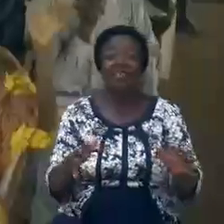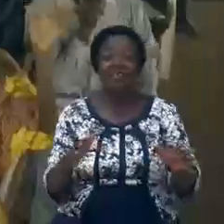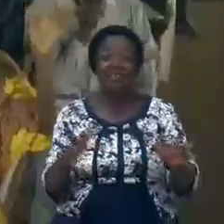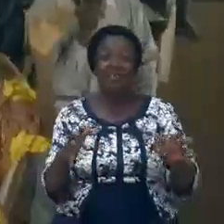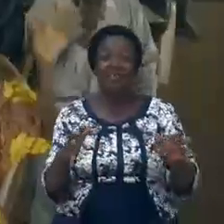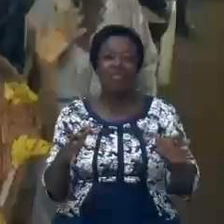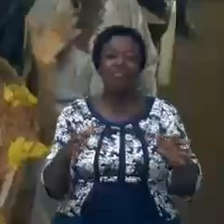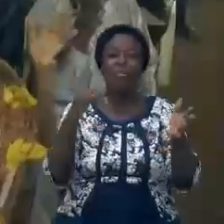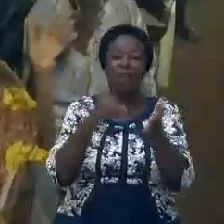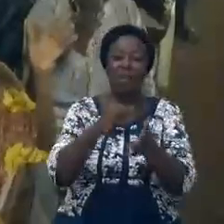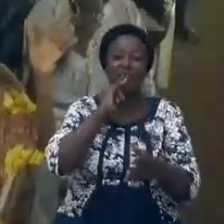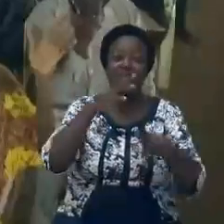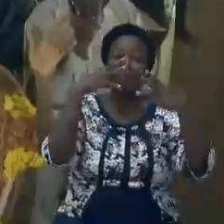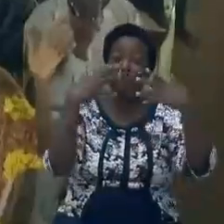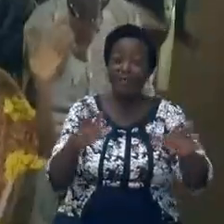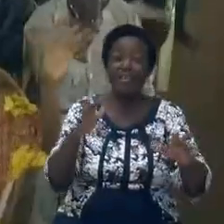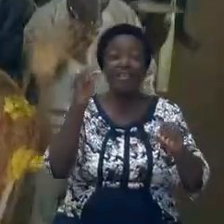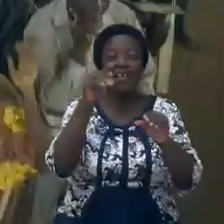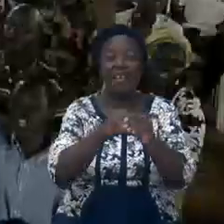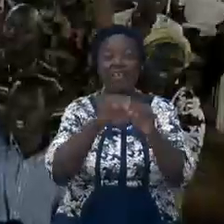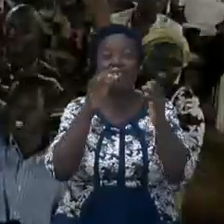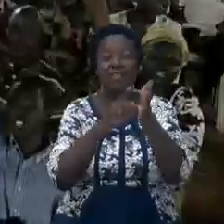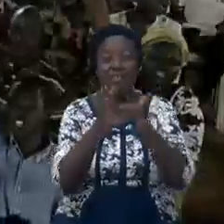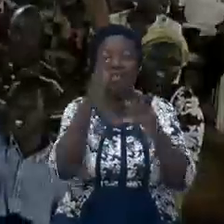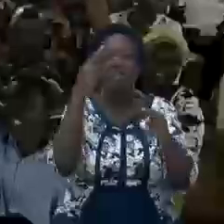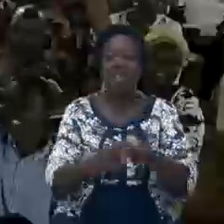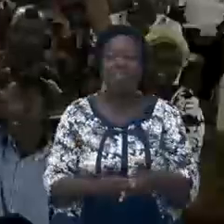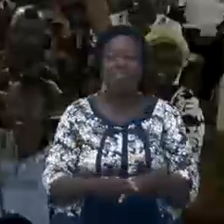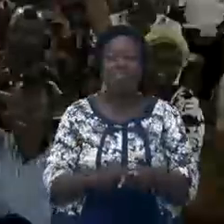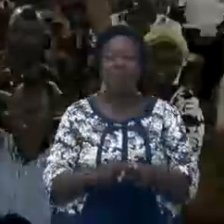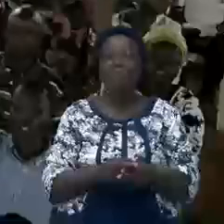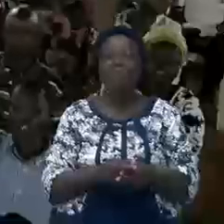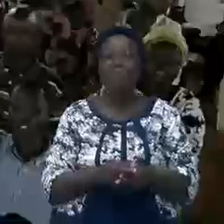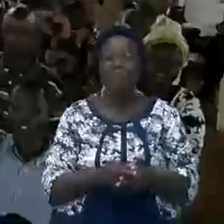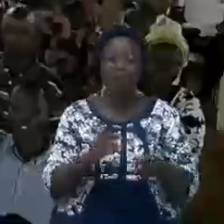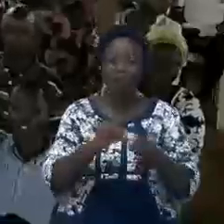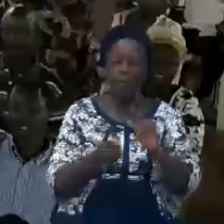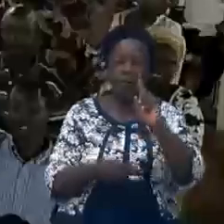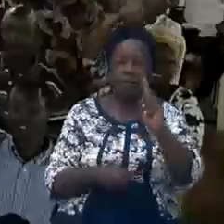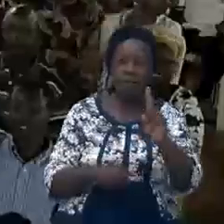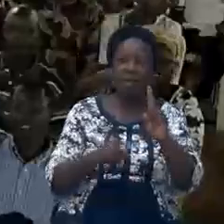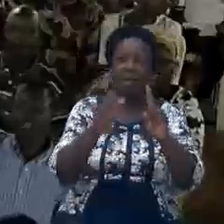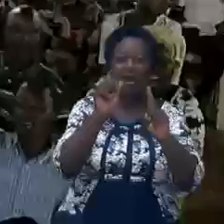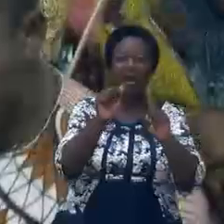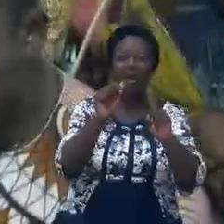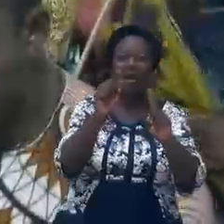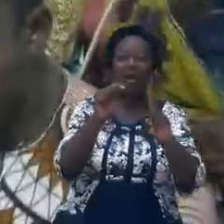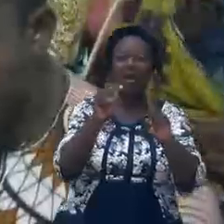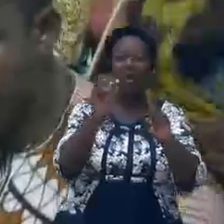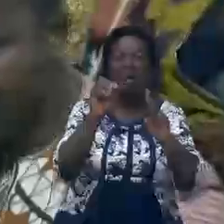Finished. Shout it out. It is finished in Jesus'